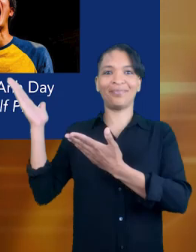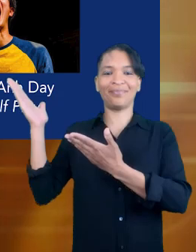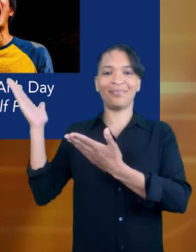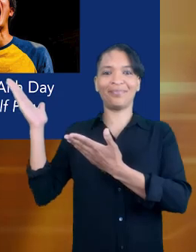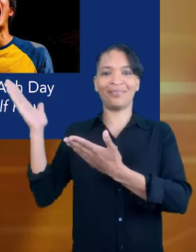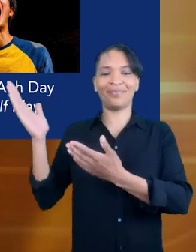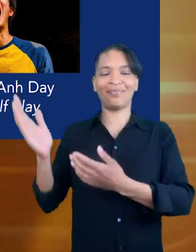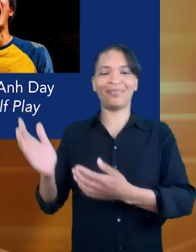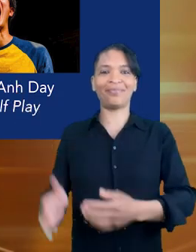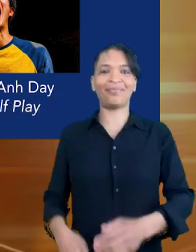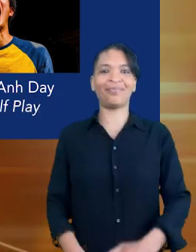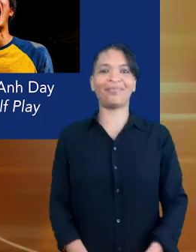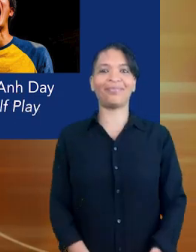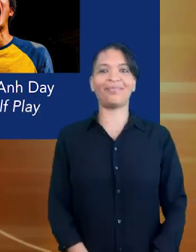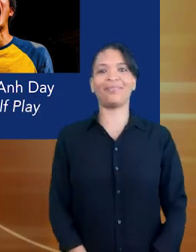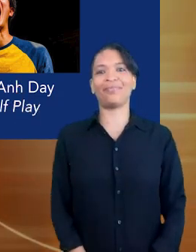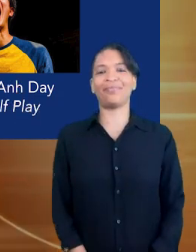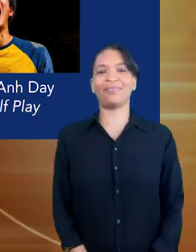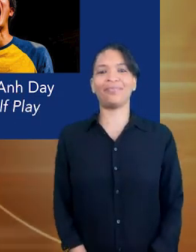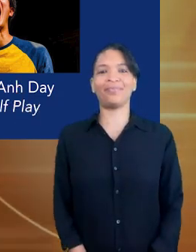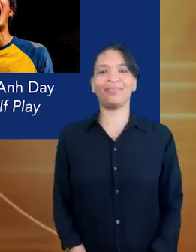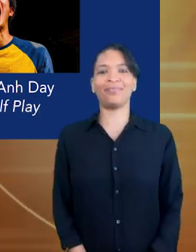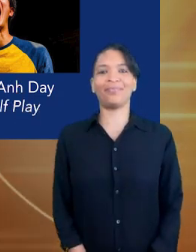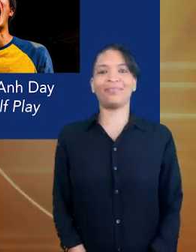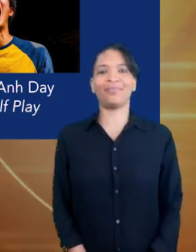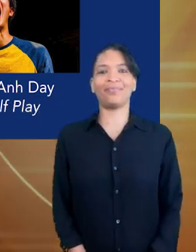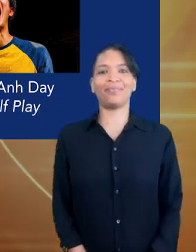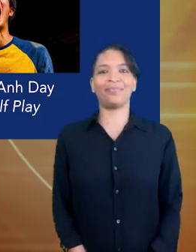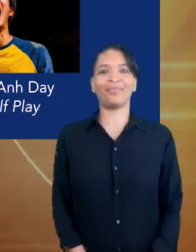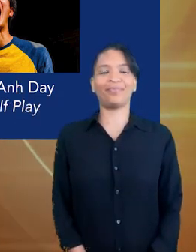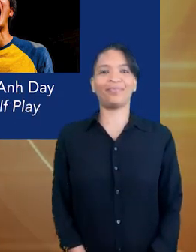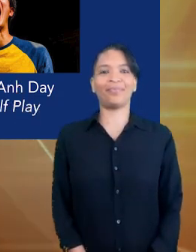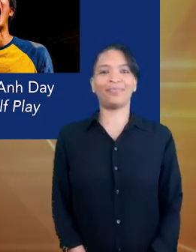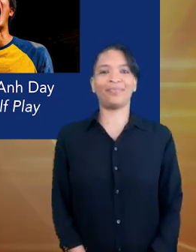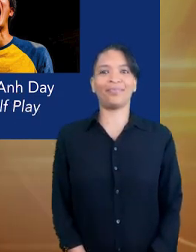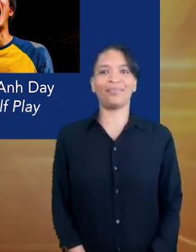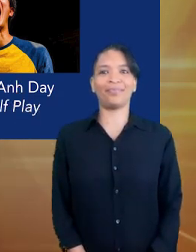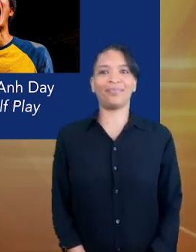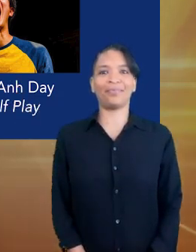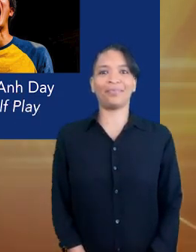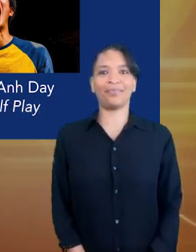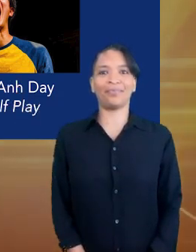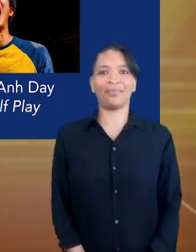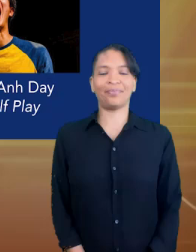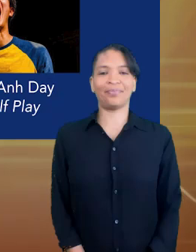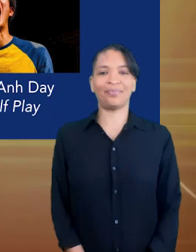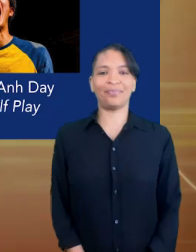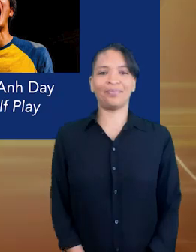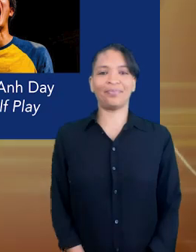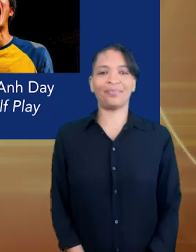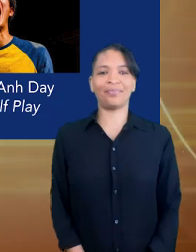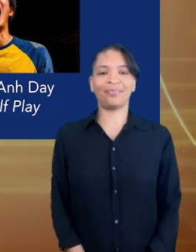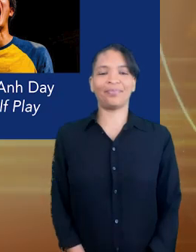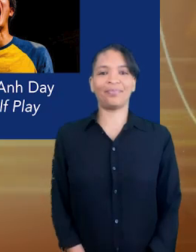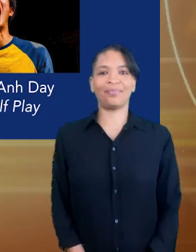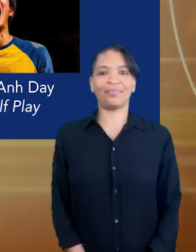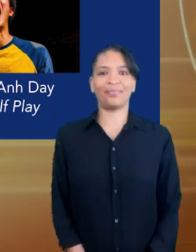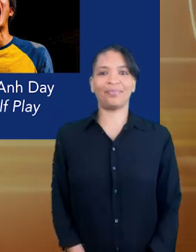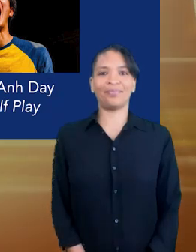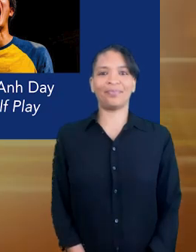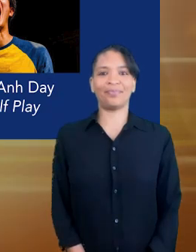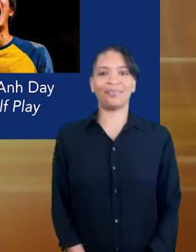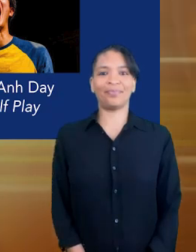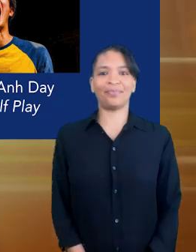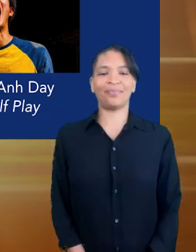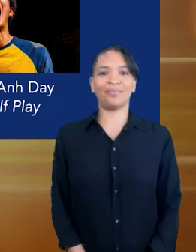Alexander Pabutsky, Her, Apollinaire Theater Company; Seamus G. Doyle,